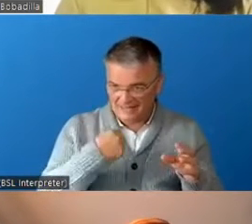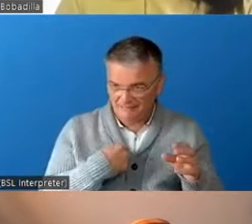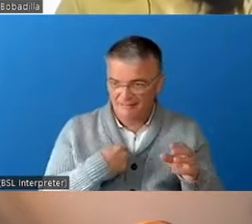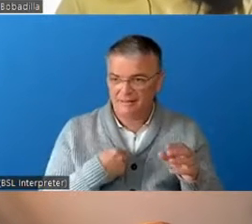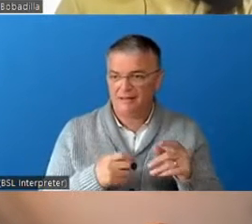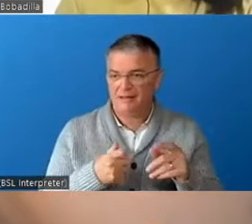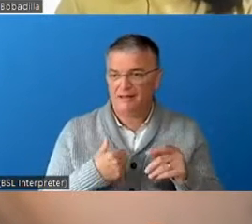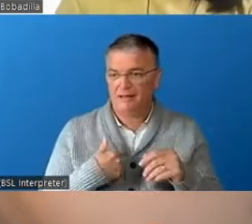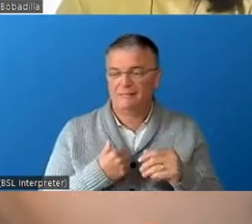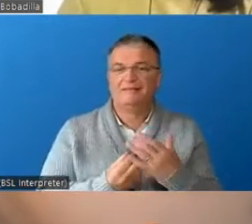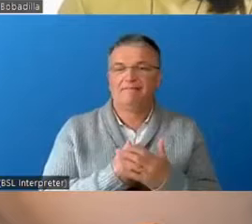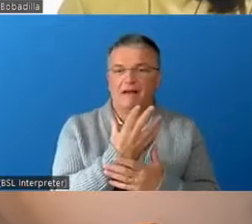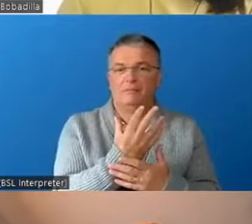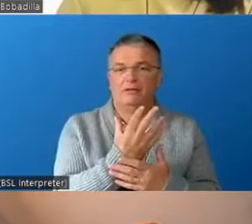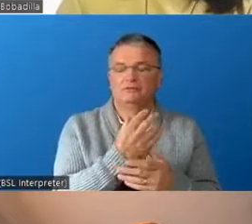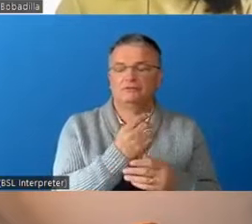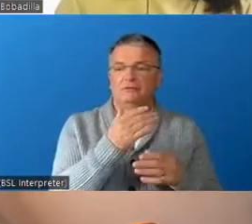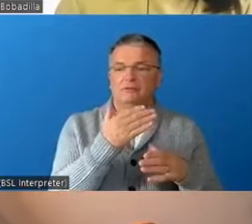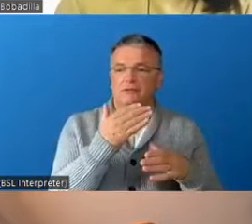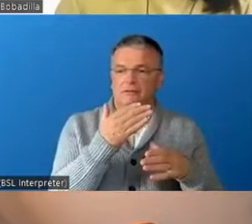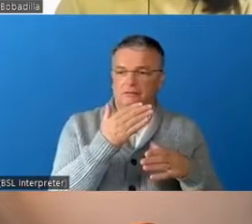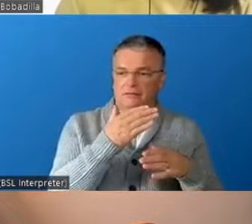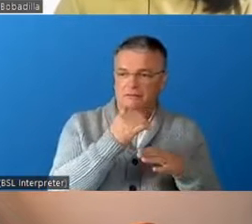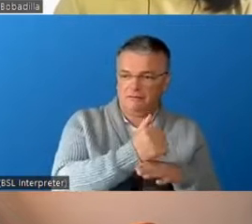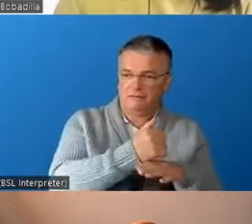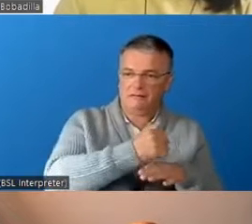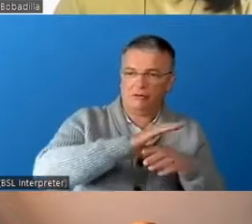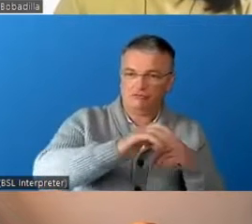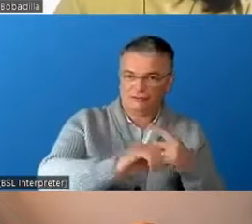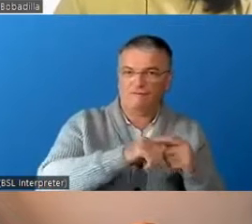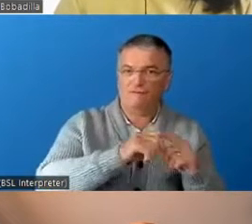am a development practitioner from Outreach Philippines.